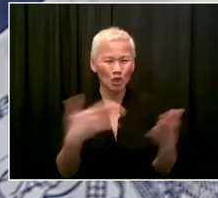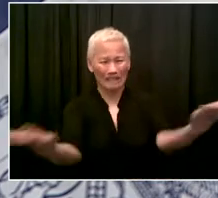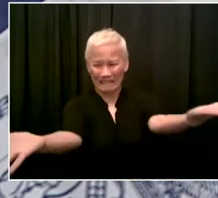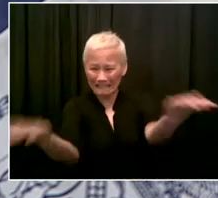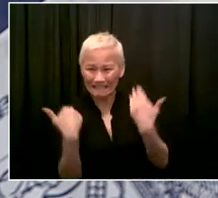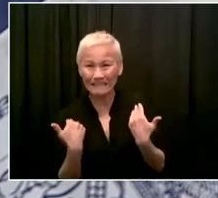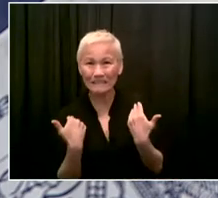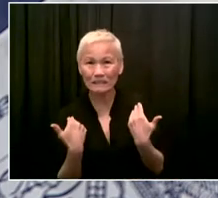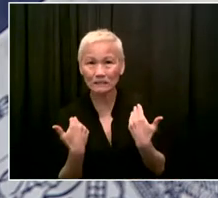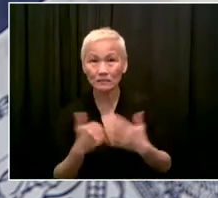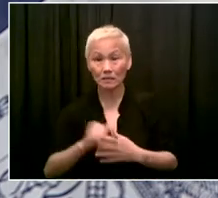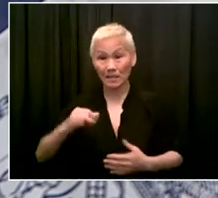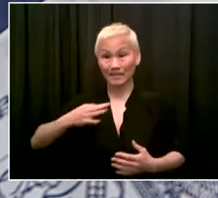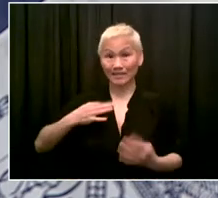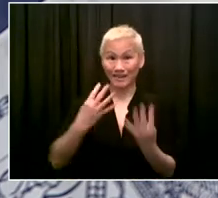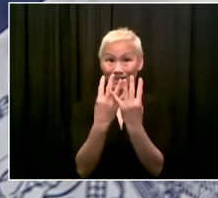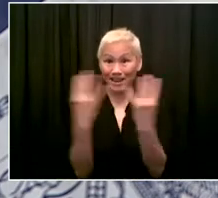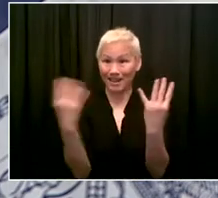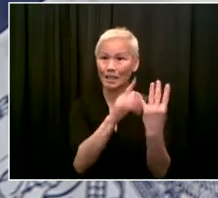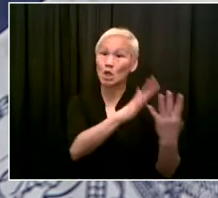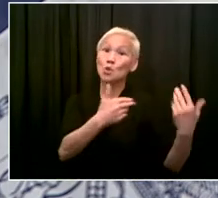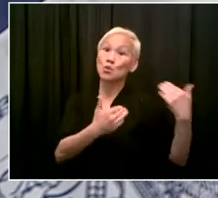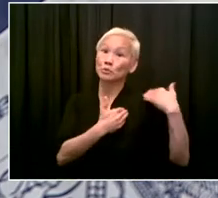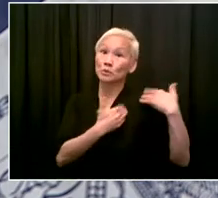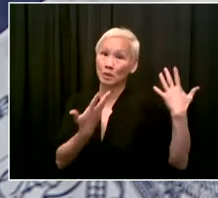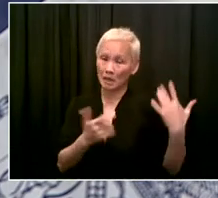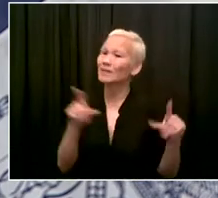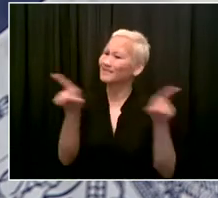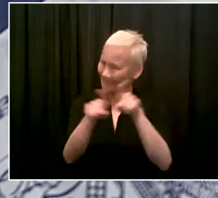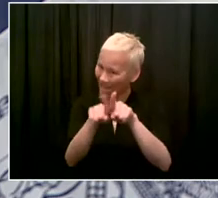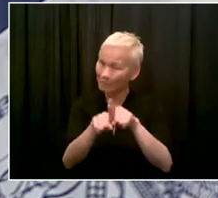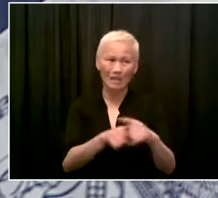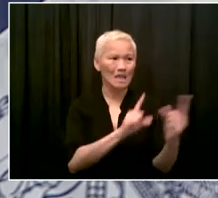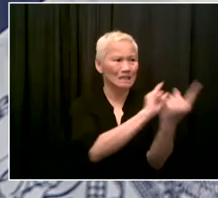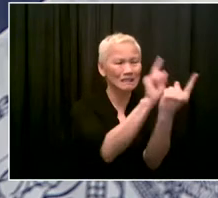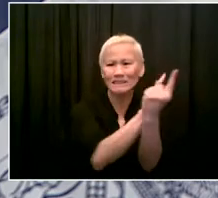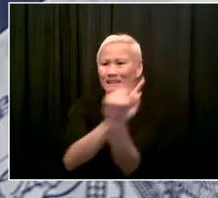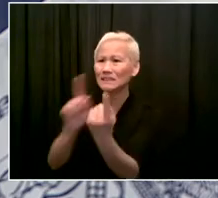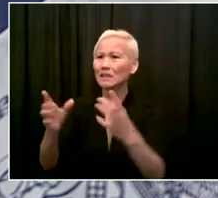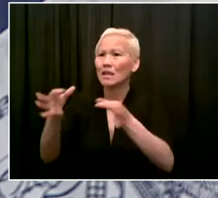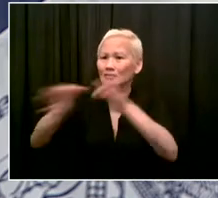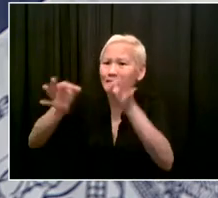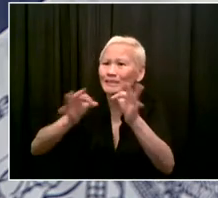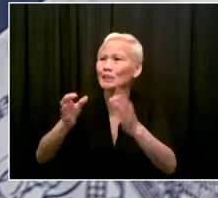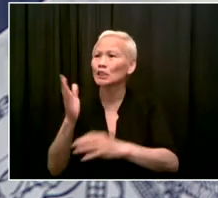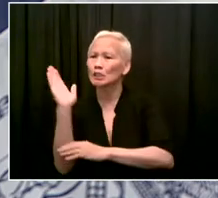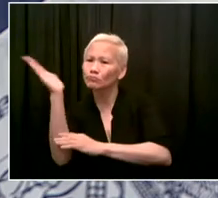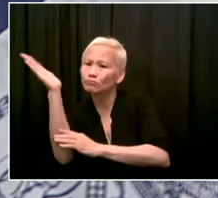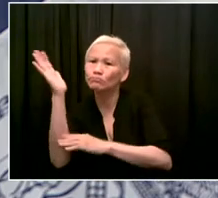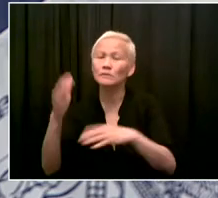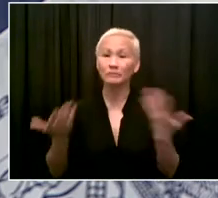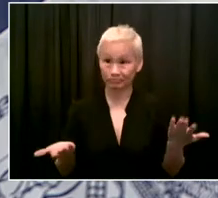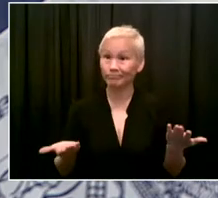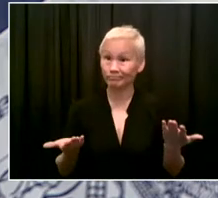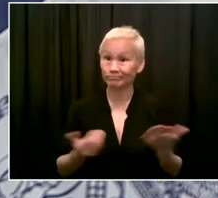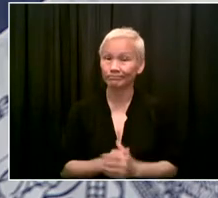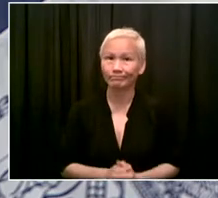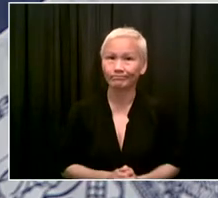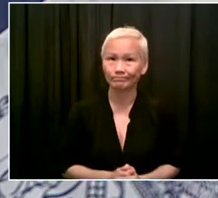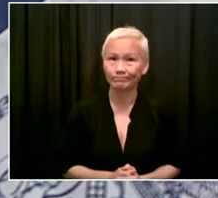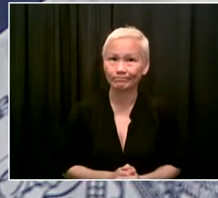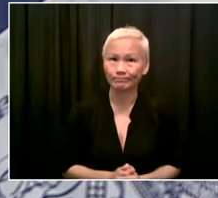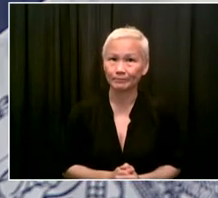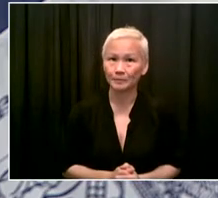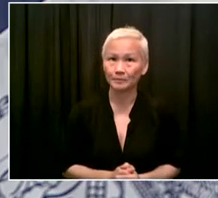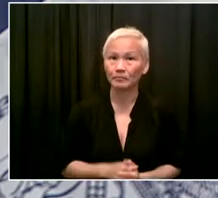ultimately, this is more of a good sign than not. Go ahead, Katie. Thanks, and I know you had not formally